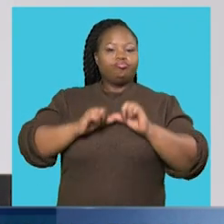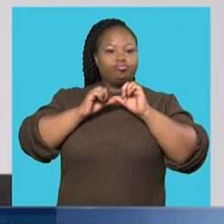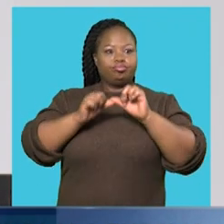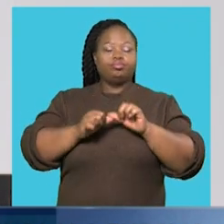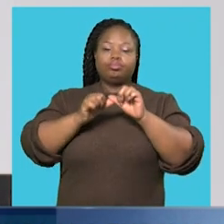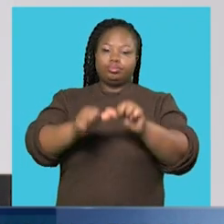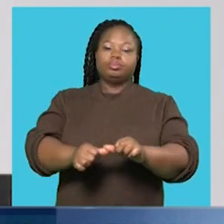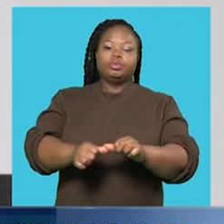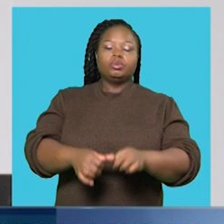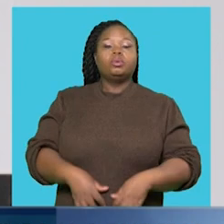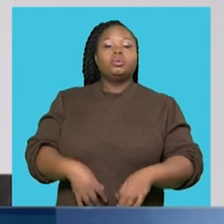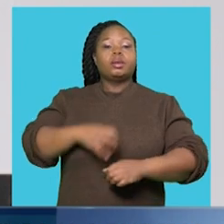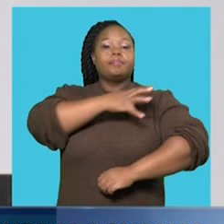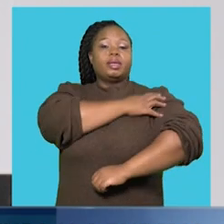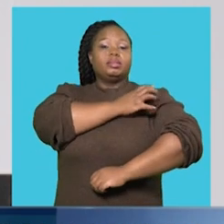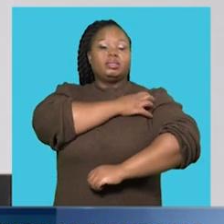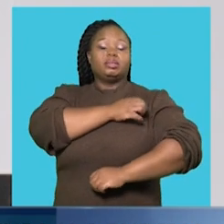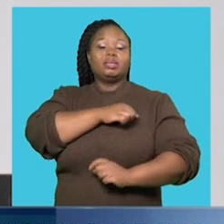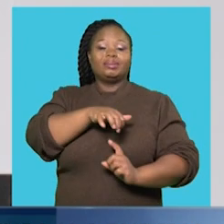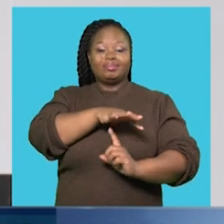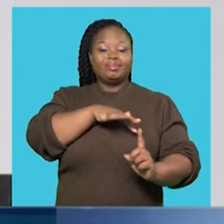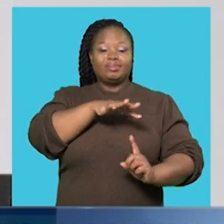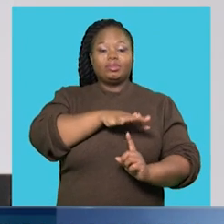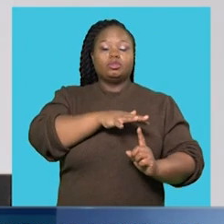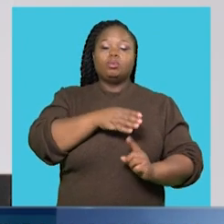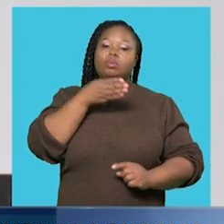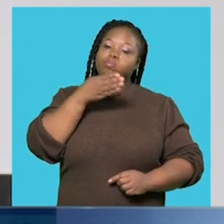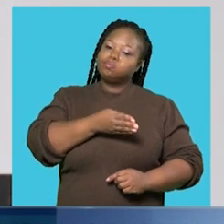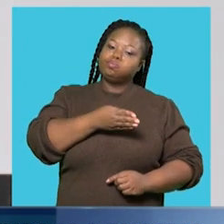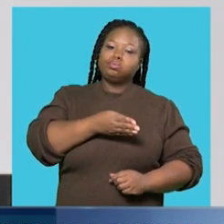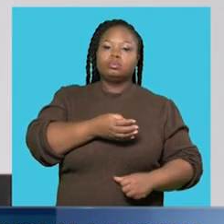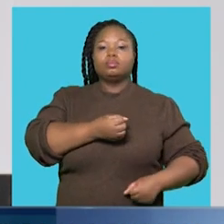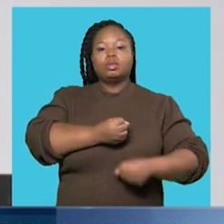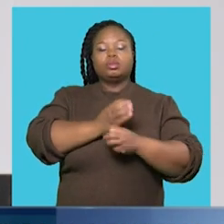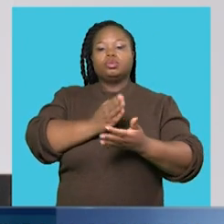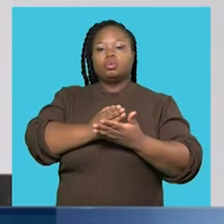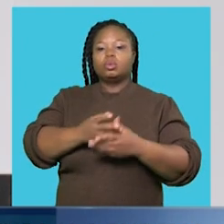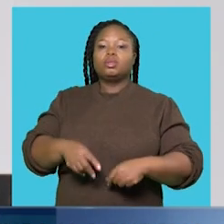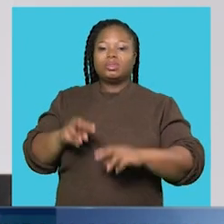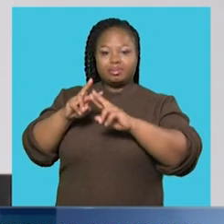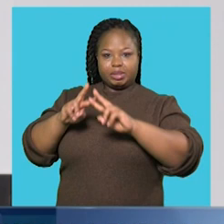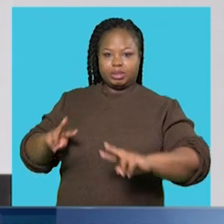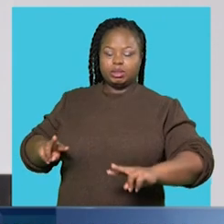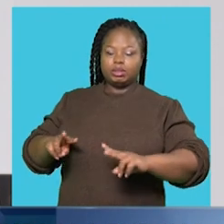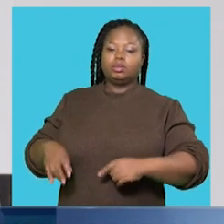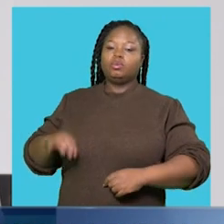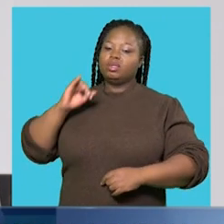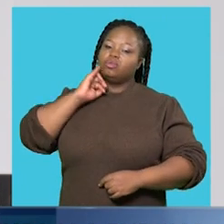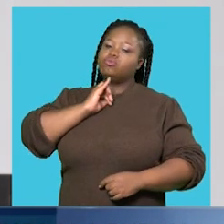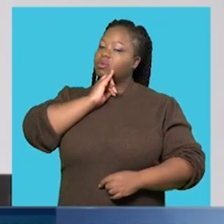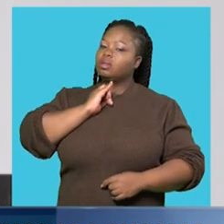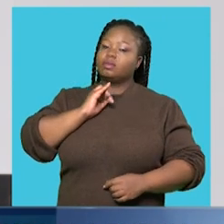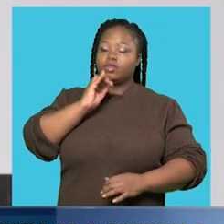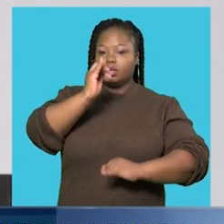Palestinian state, existing side by side in peace with Israel. Within the internationally